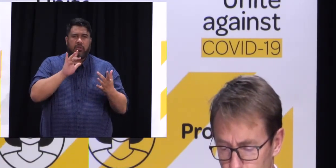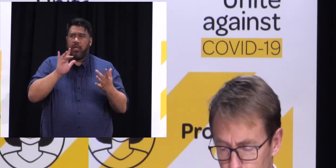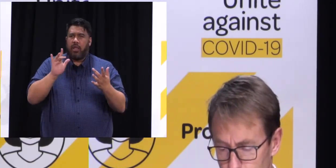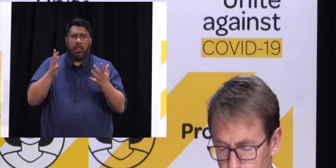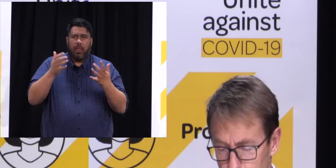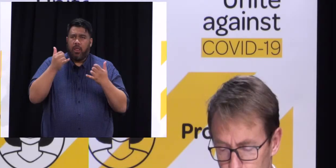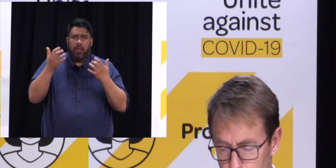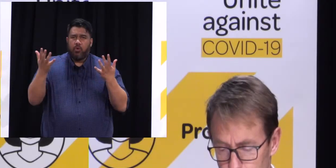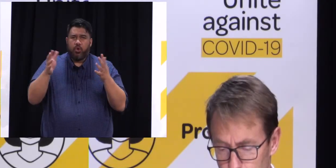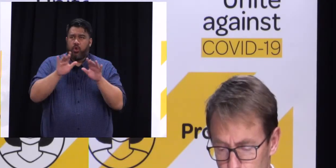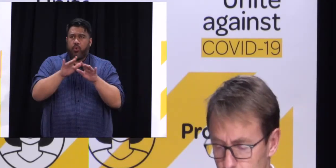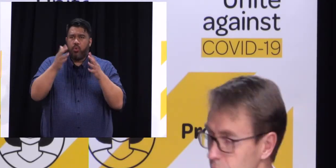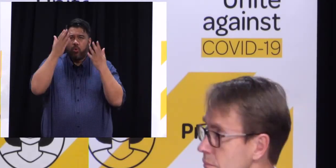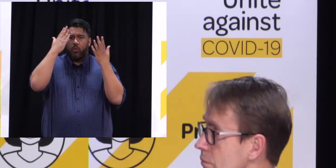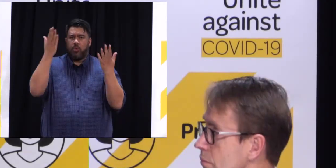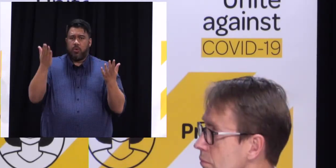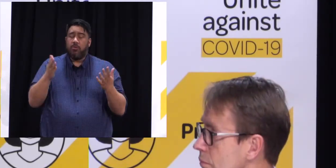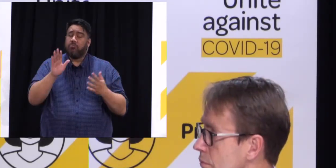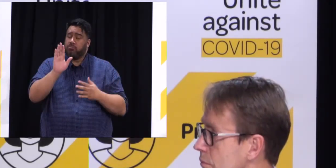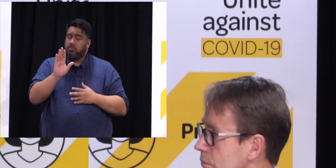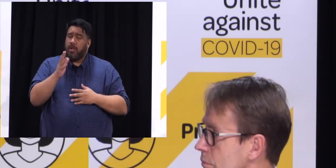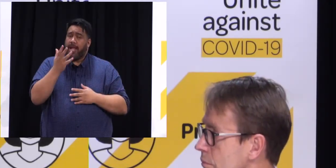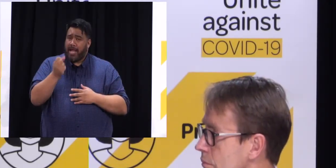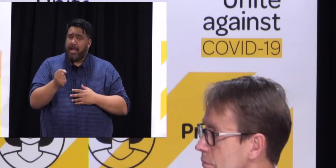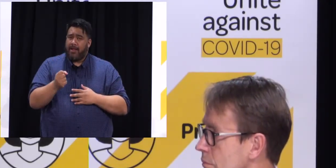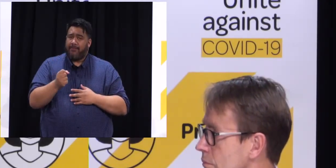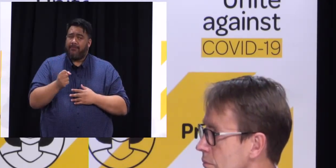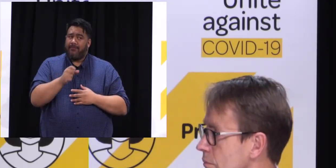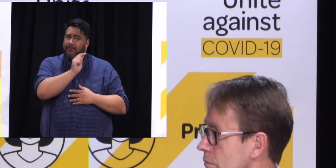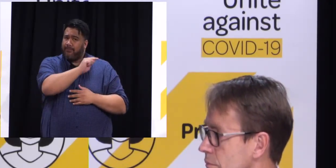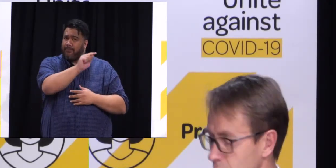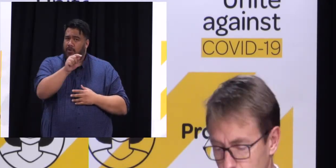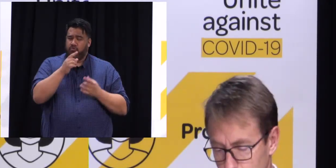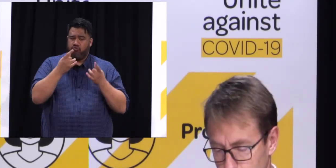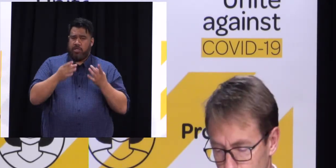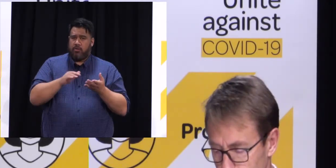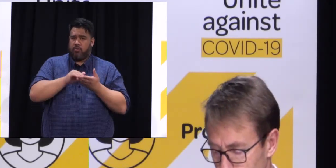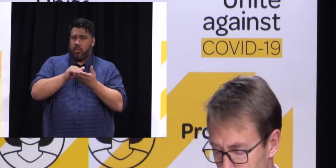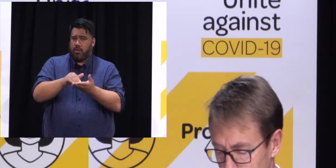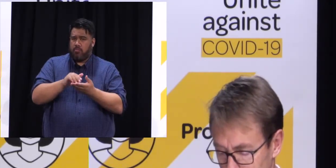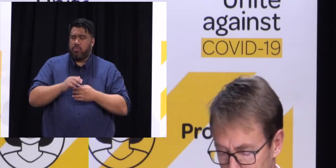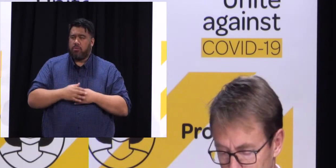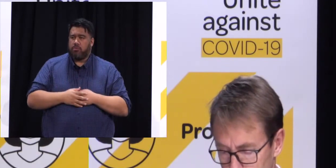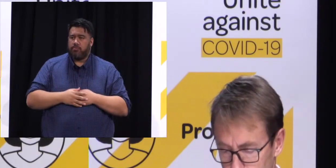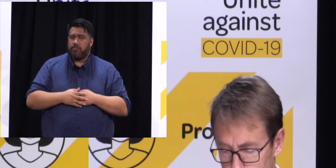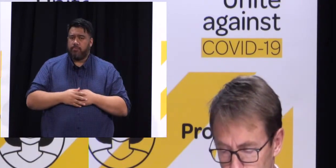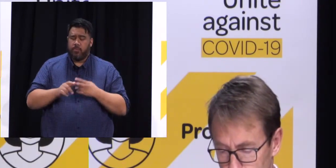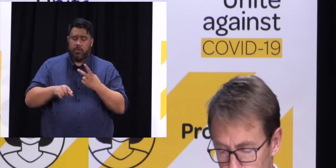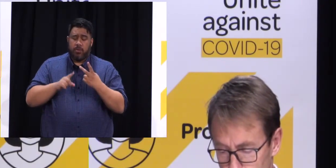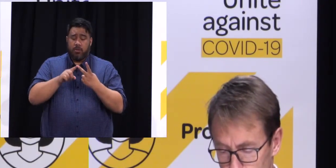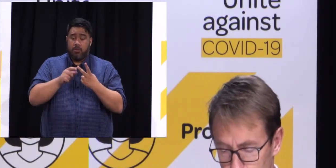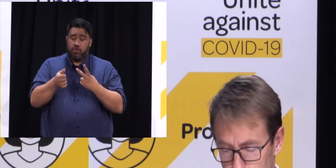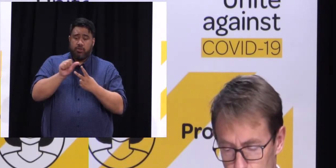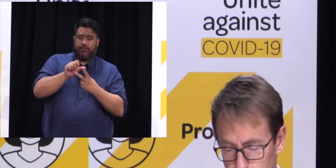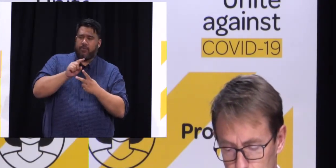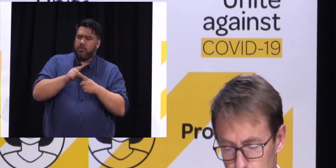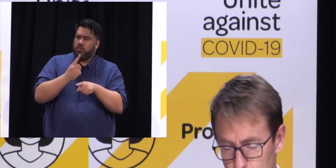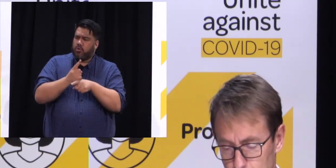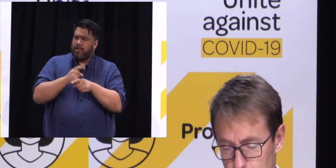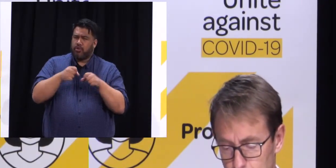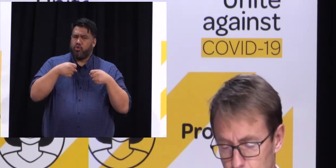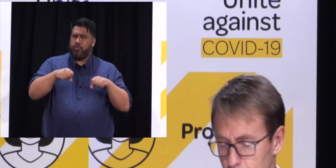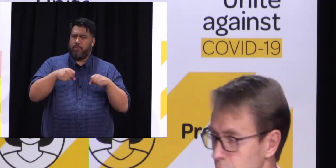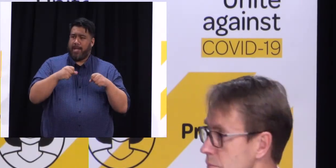of circumstances, there are ways that you can do that safely. On the point of supermarkets, no, we have not revised